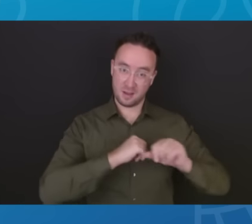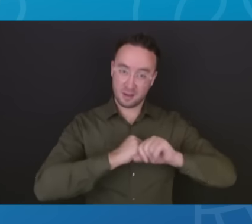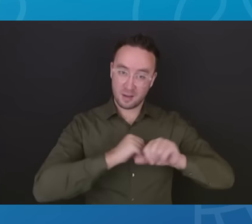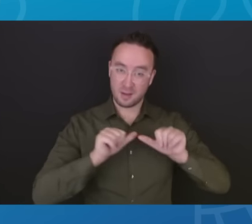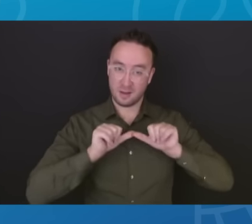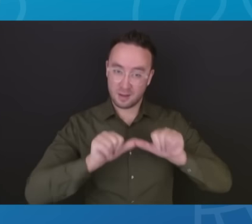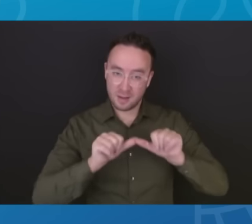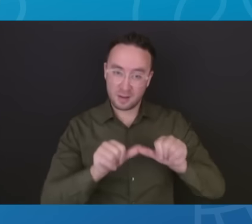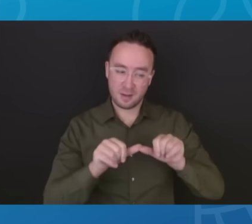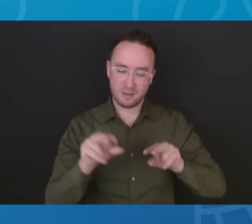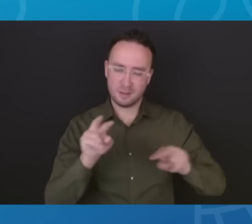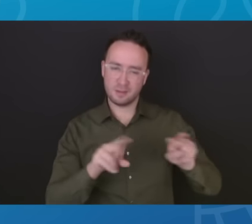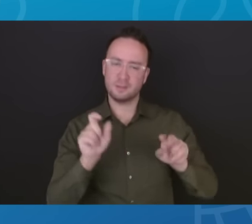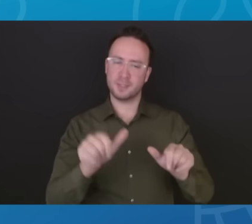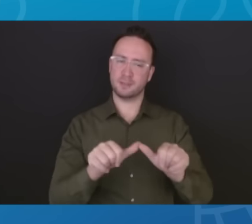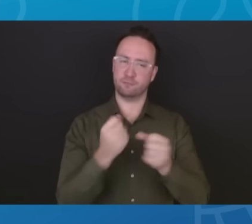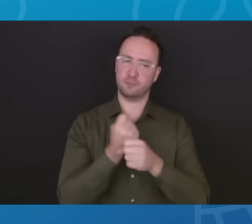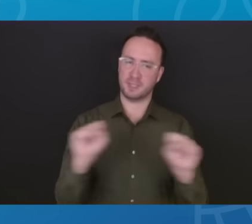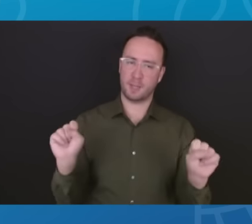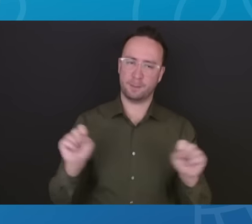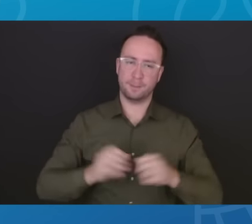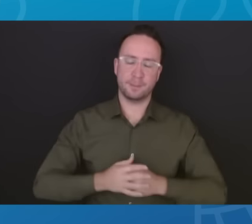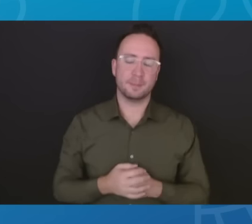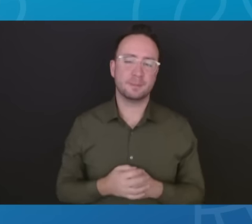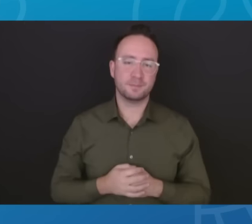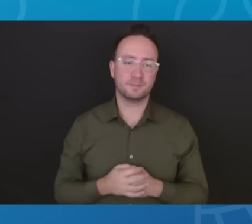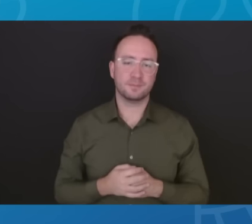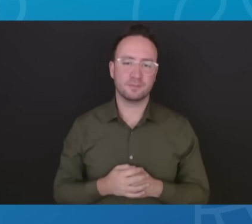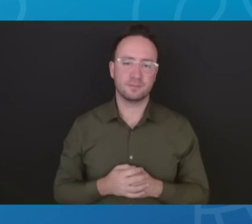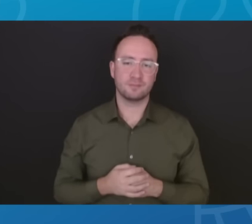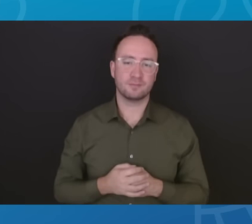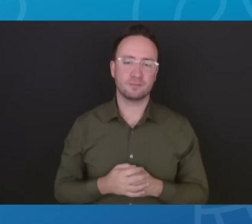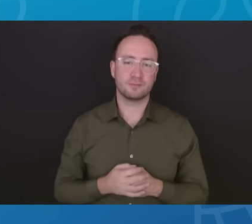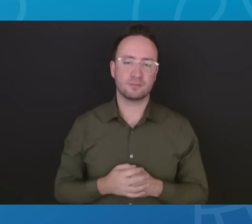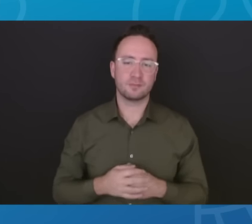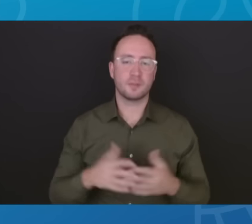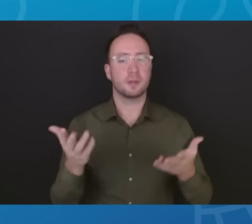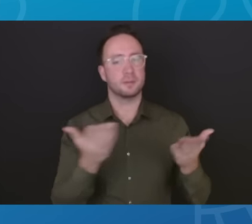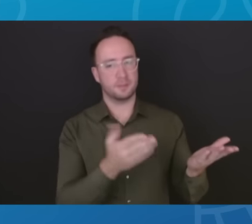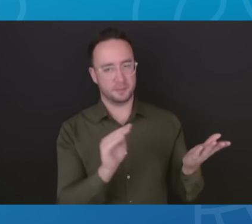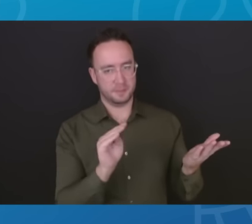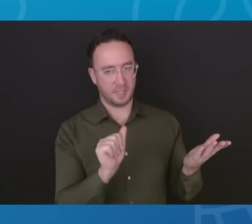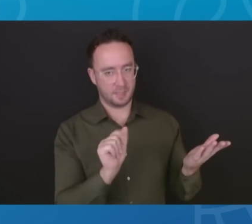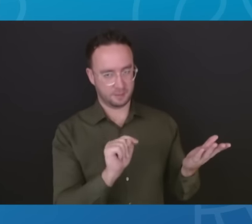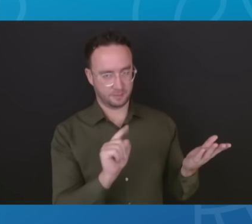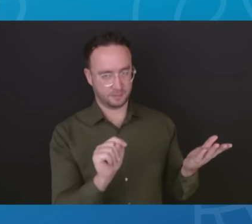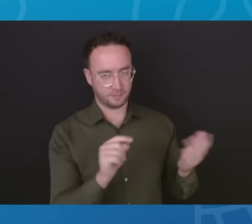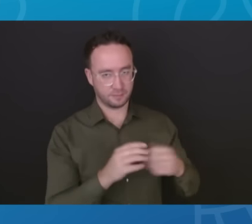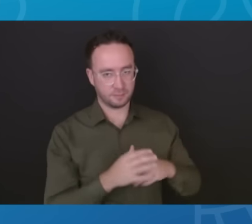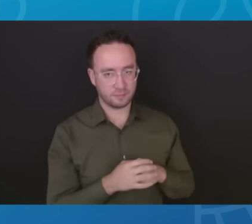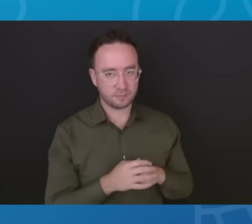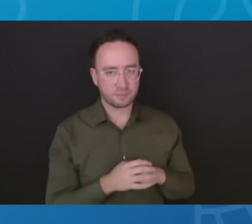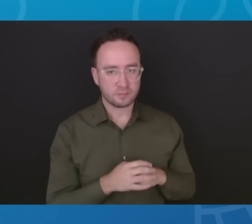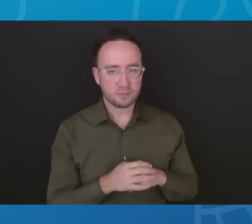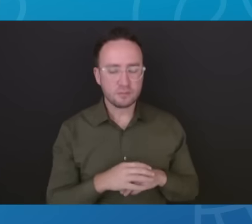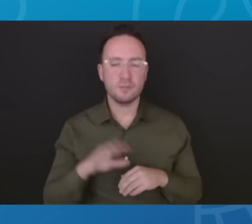before we get back into Gaza, which I'm sure we will, can I just get you, do you have an update on the flights out of